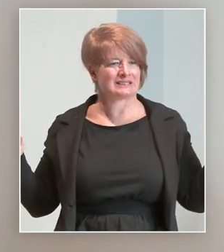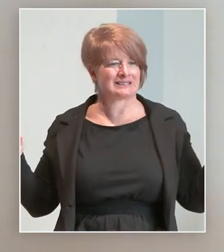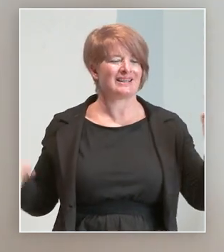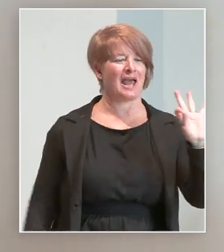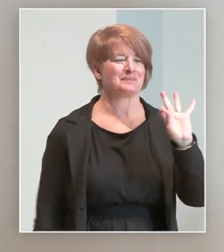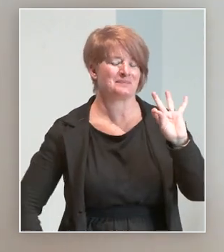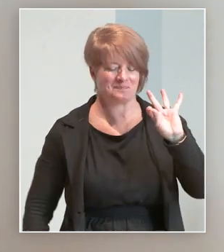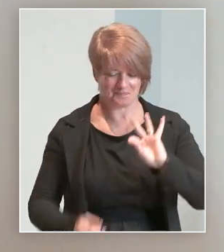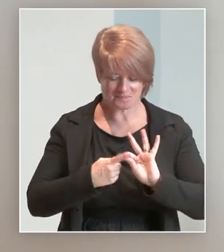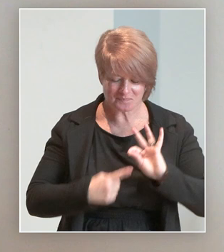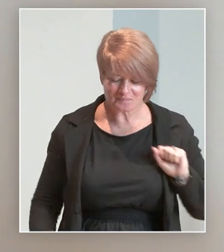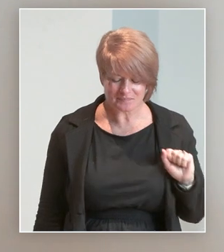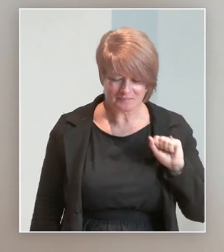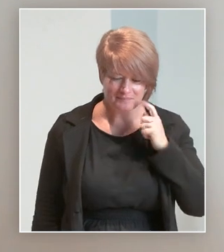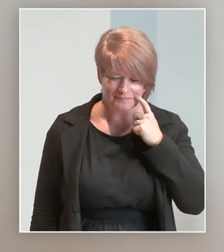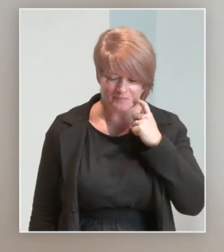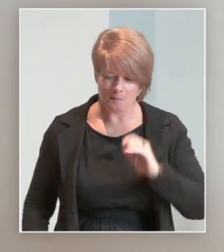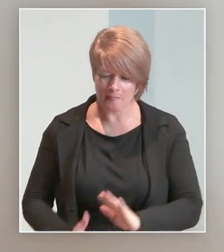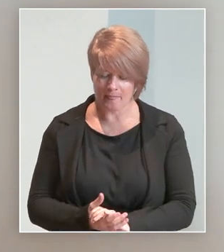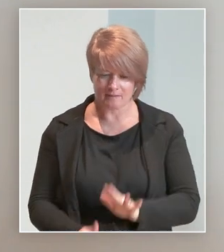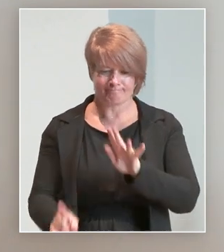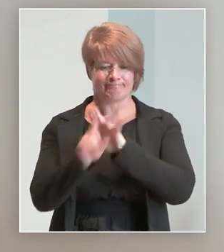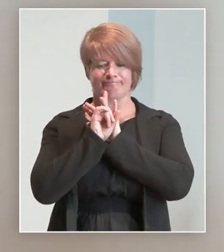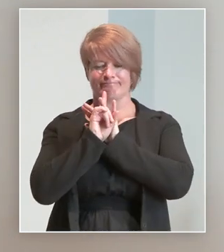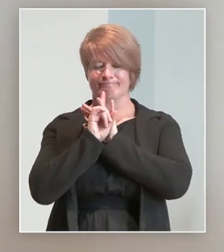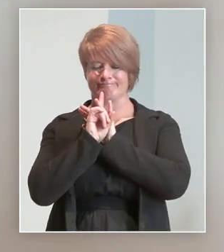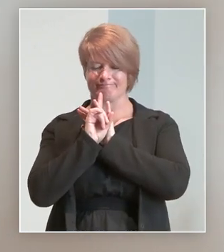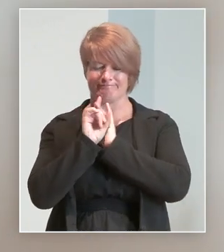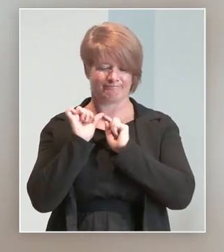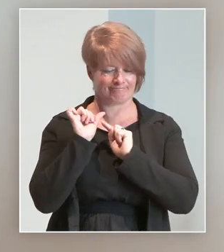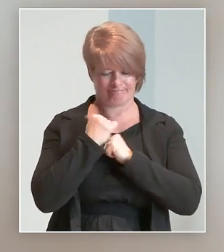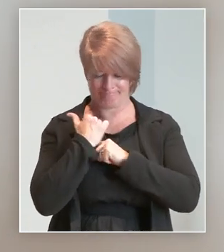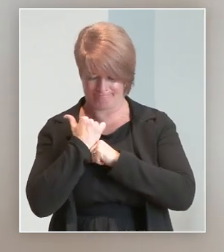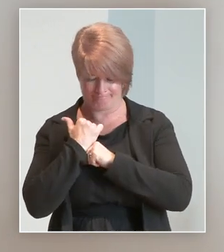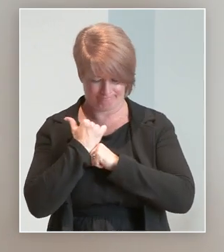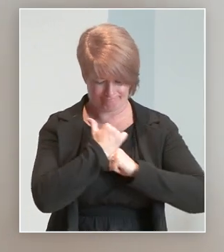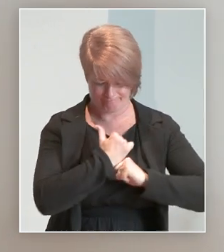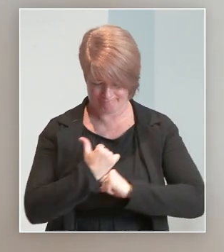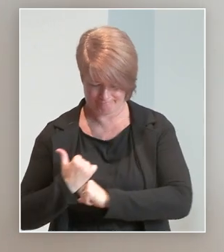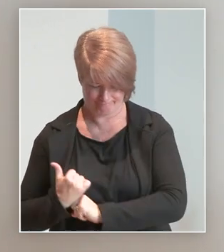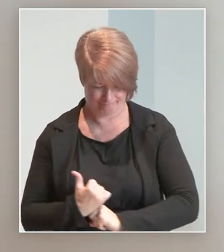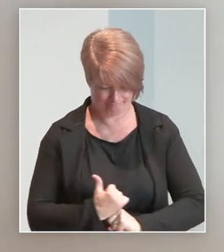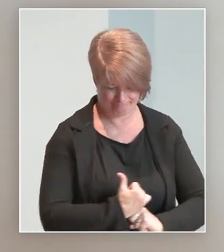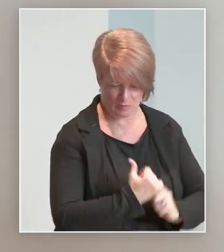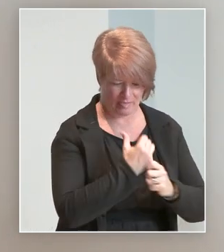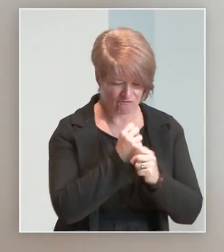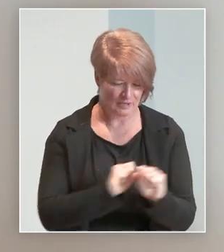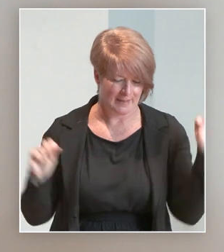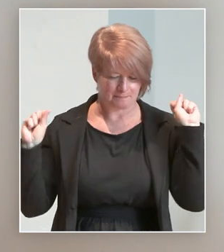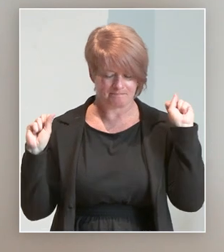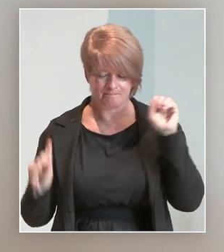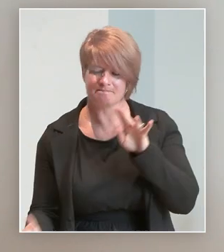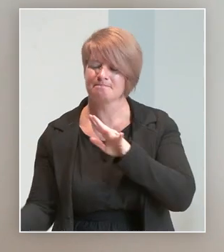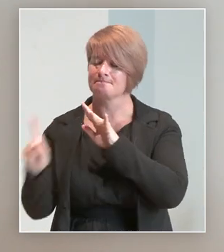9. It comes, it trains the instrument, the body, and the vernacular freedom. It